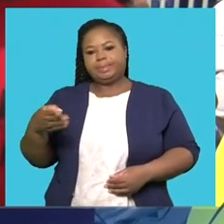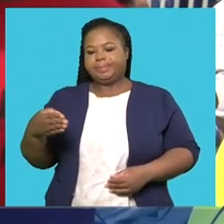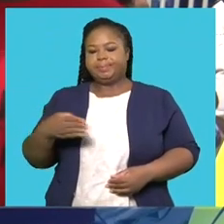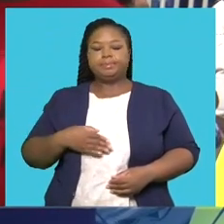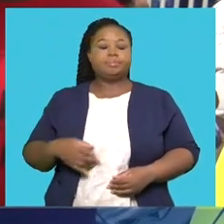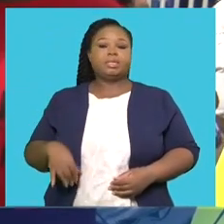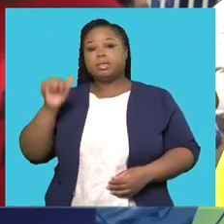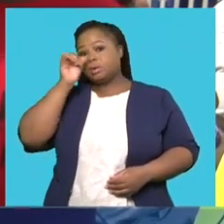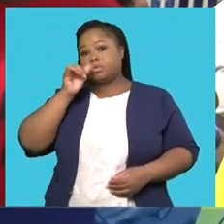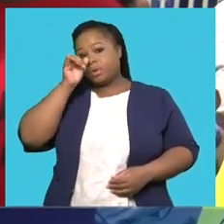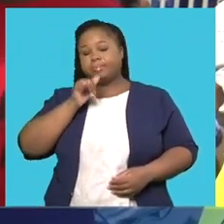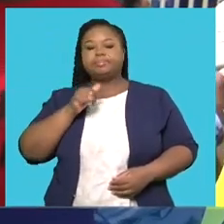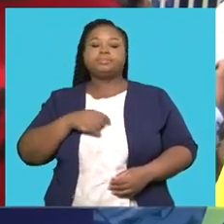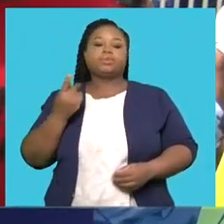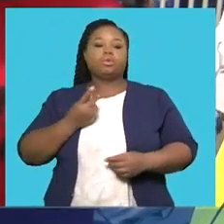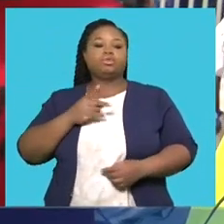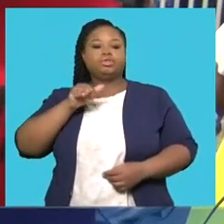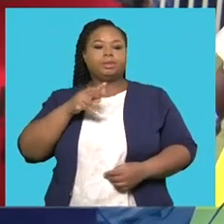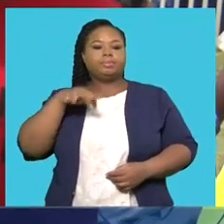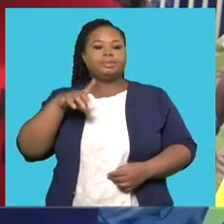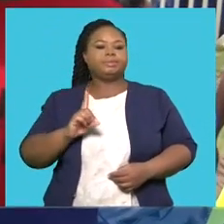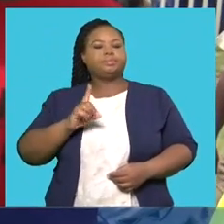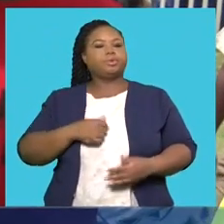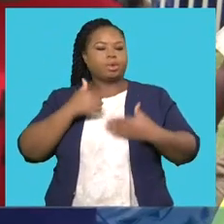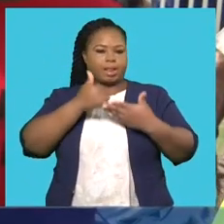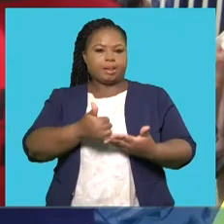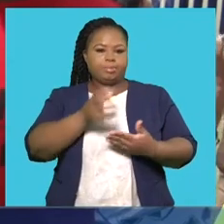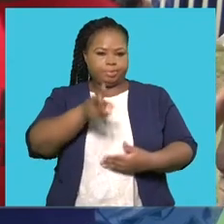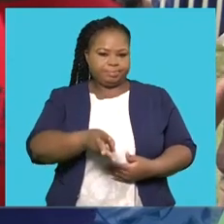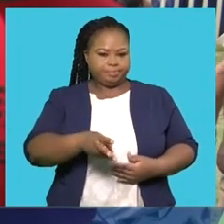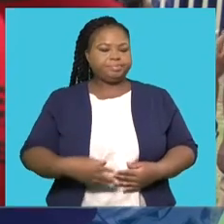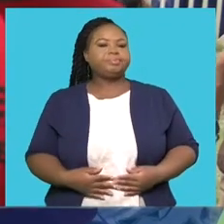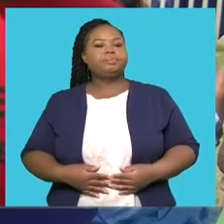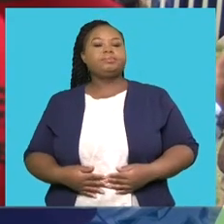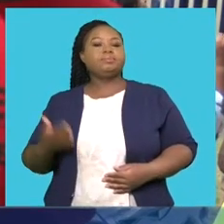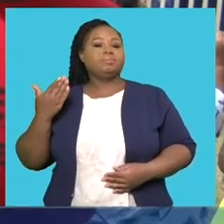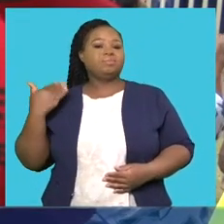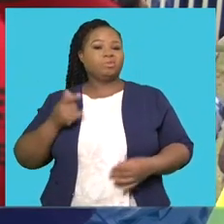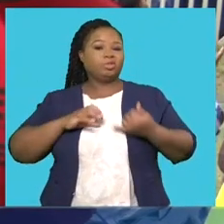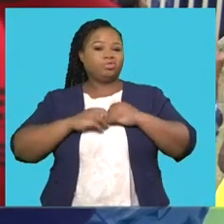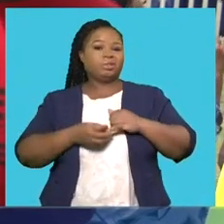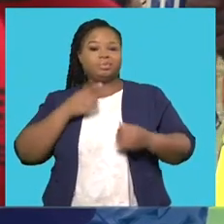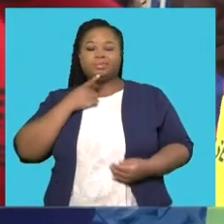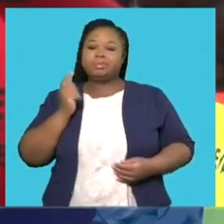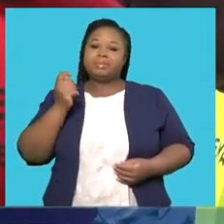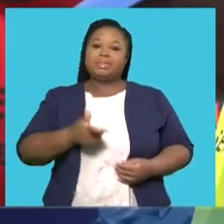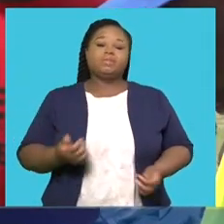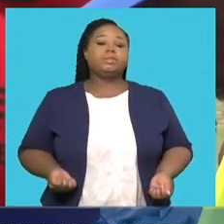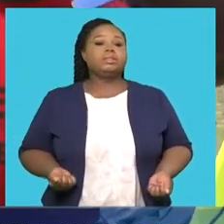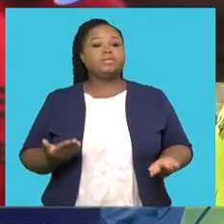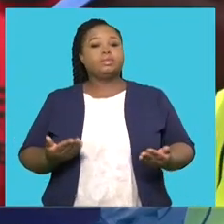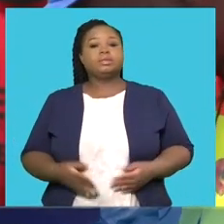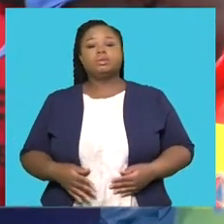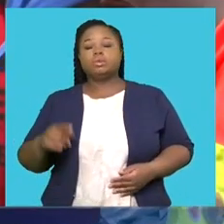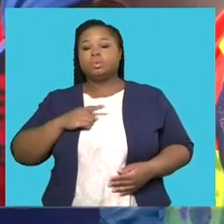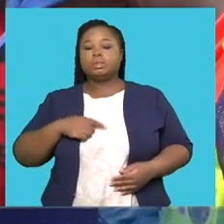been crying about crime, and then through the JMPD we are going to be assisting on that. They've been crying about if they have to pay for services and they have to pay rates,